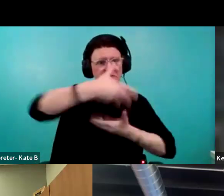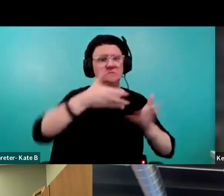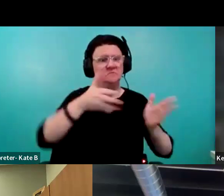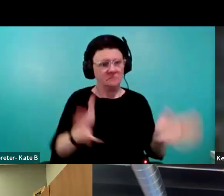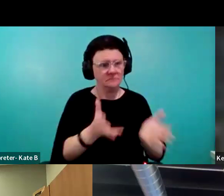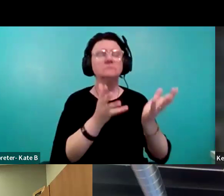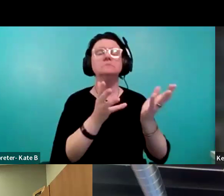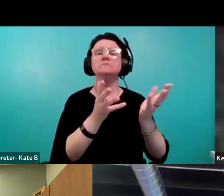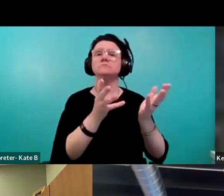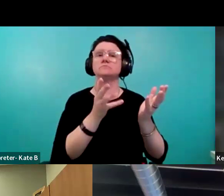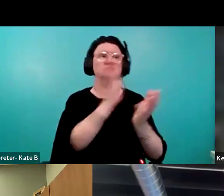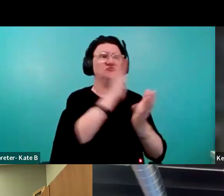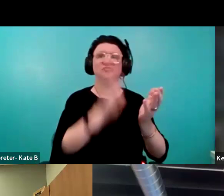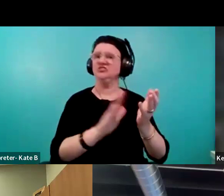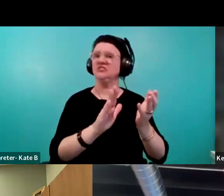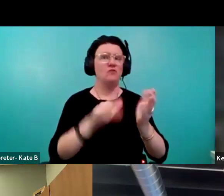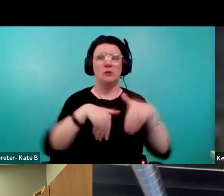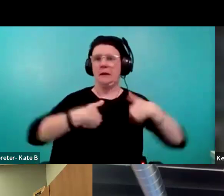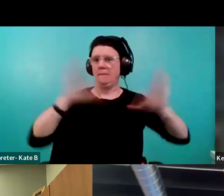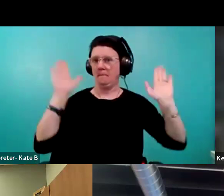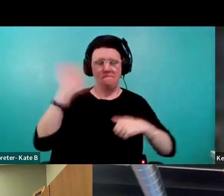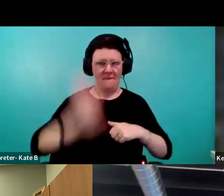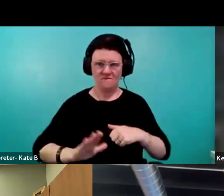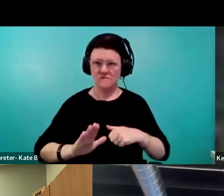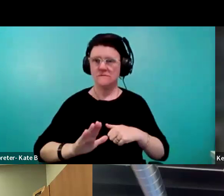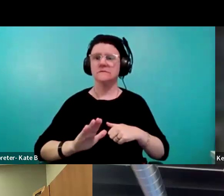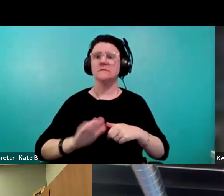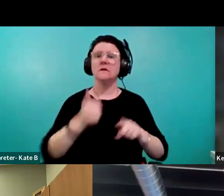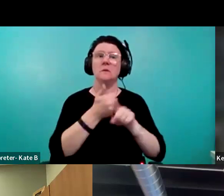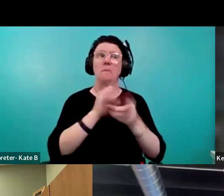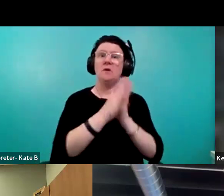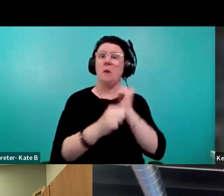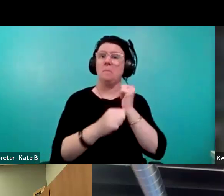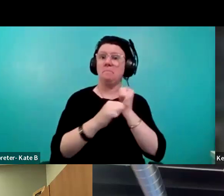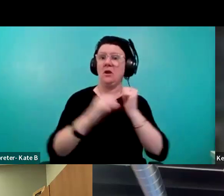her, she never looked back and became a paraeducator,